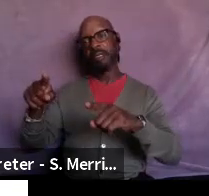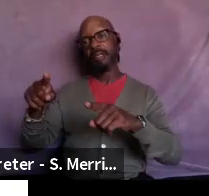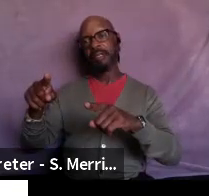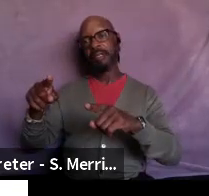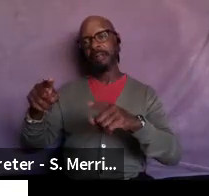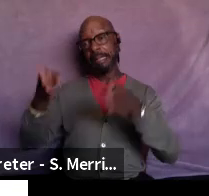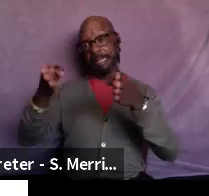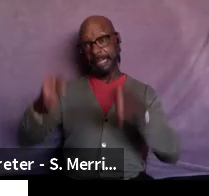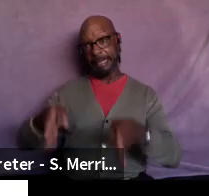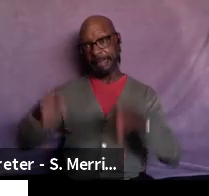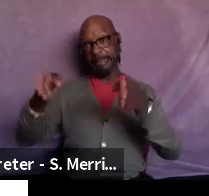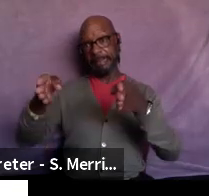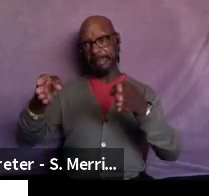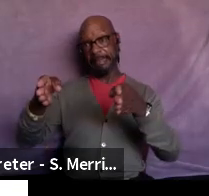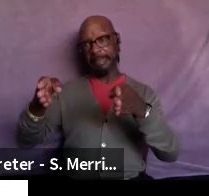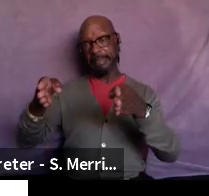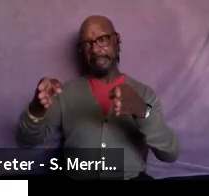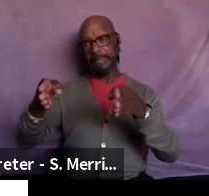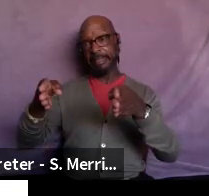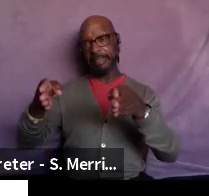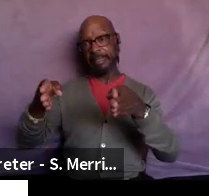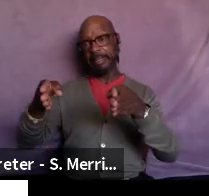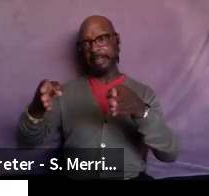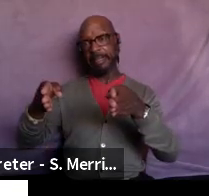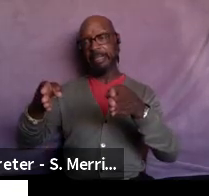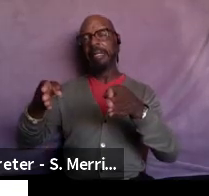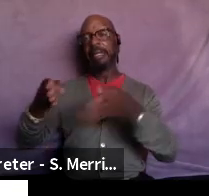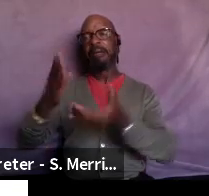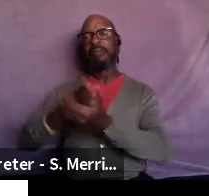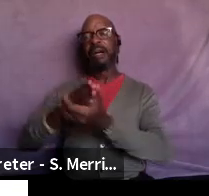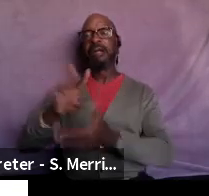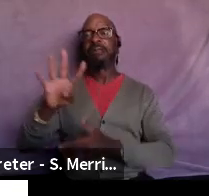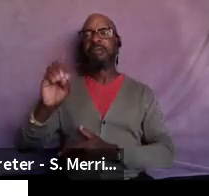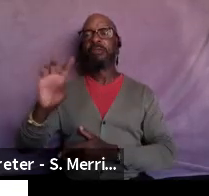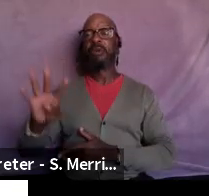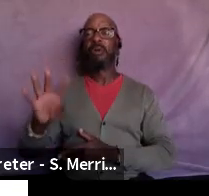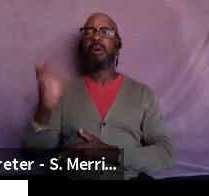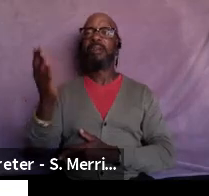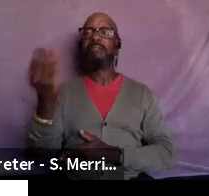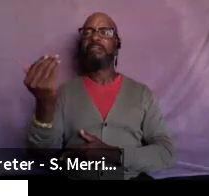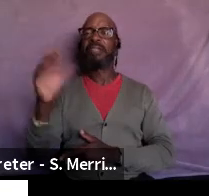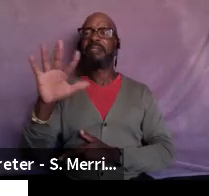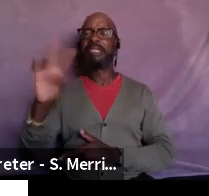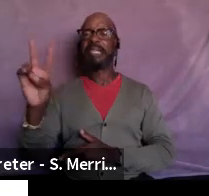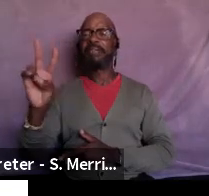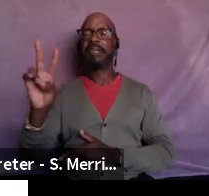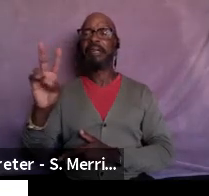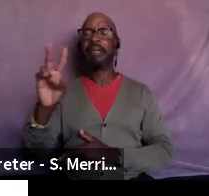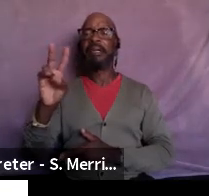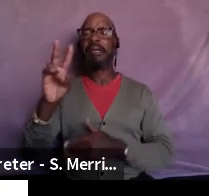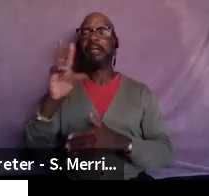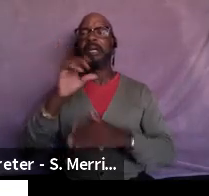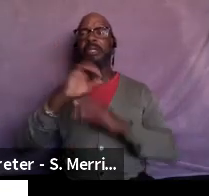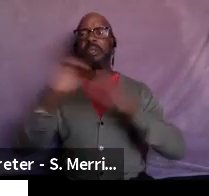entity designate a 504 and 1557 coordinator, adopt a non-discrimination policy and display